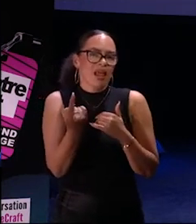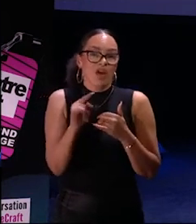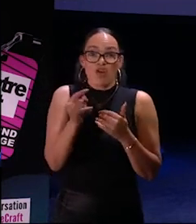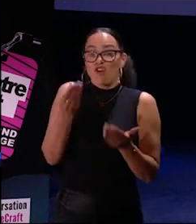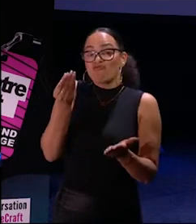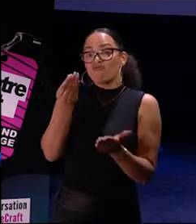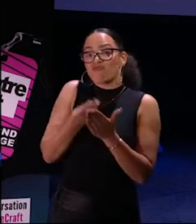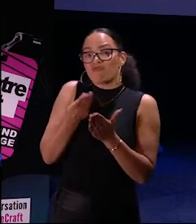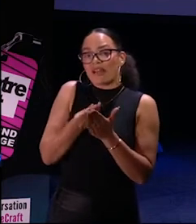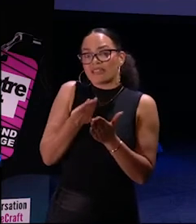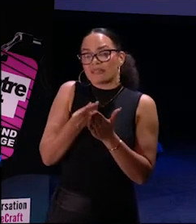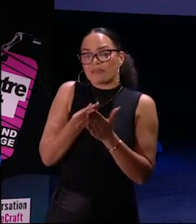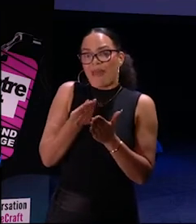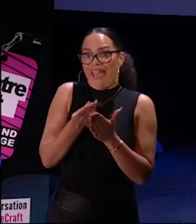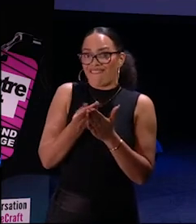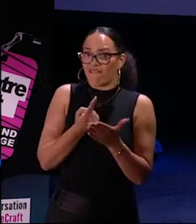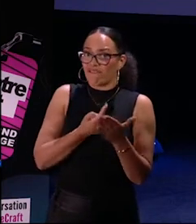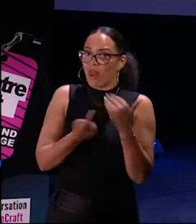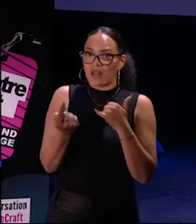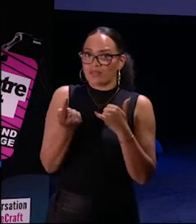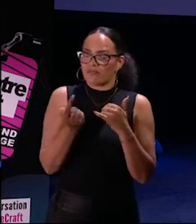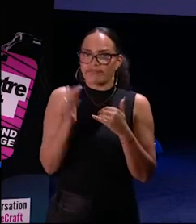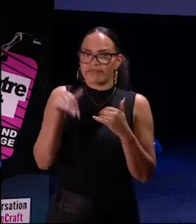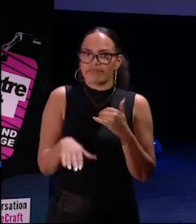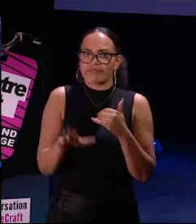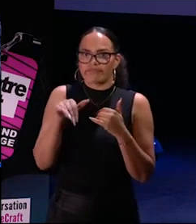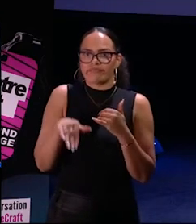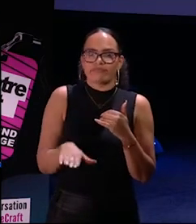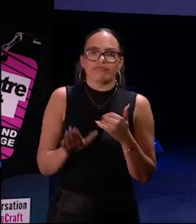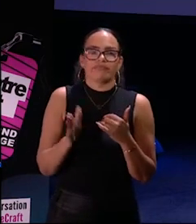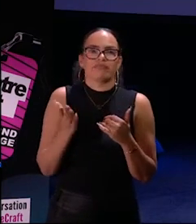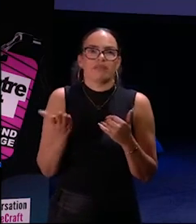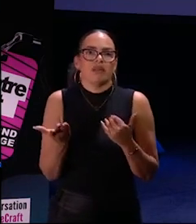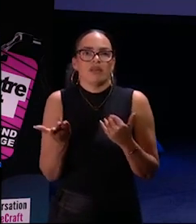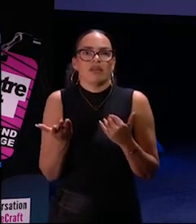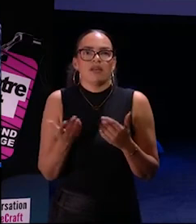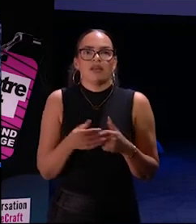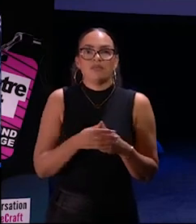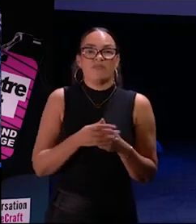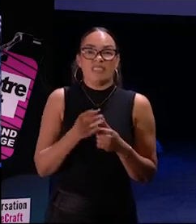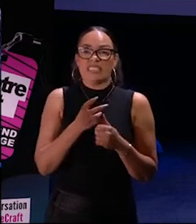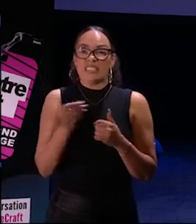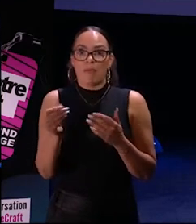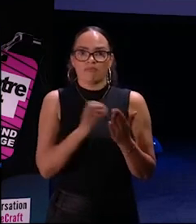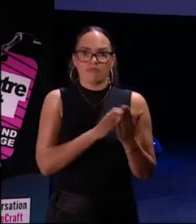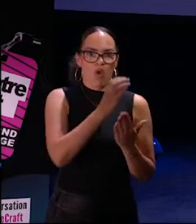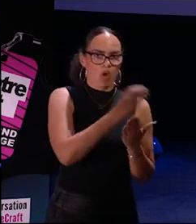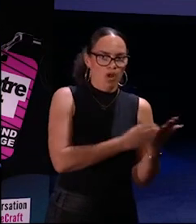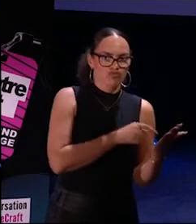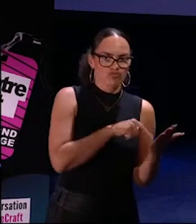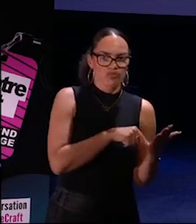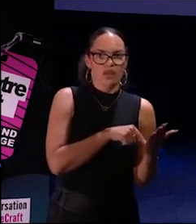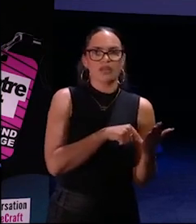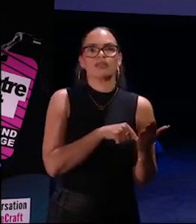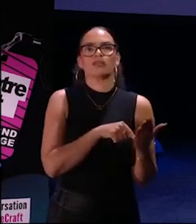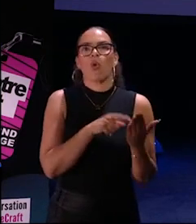pay, which freelancers has sort of like, whether you're on like a total contract for one thing or you're going in to do just a little bit